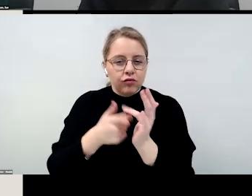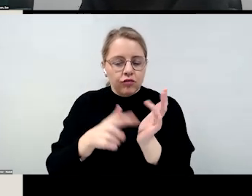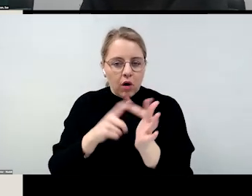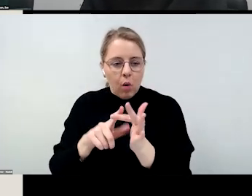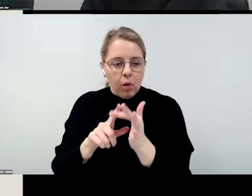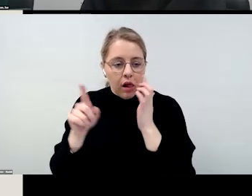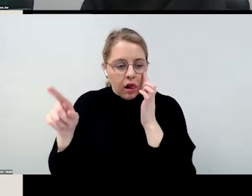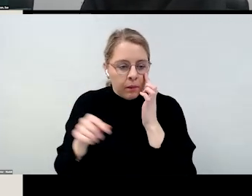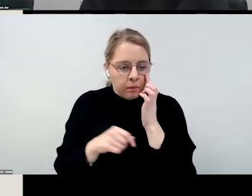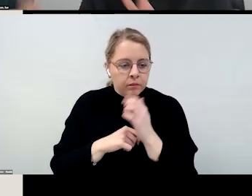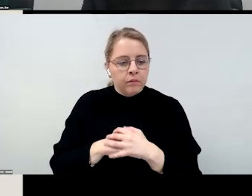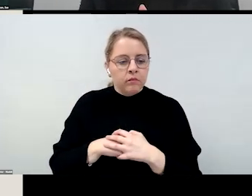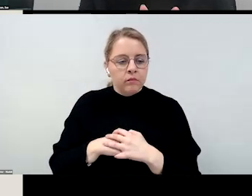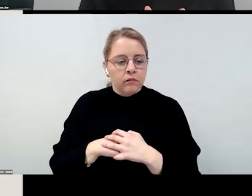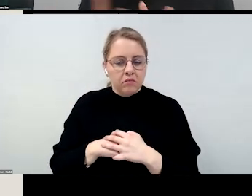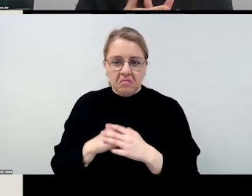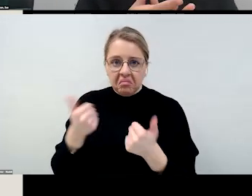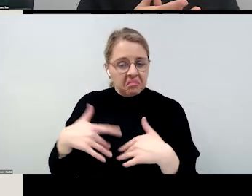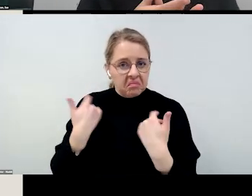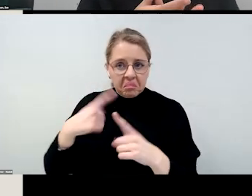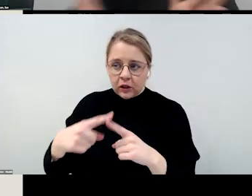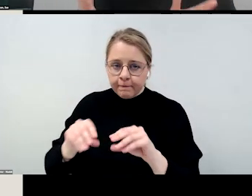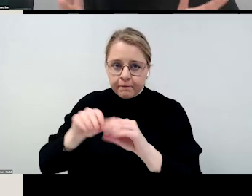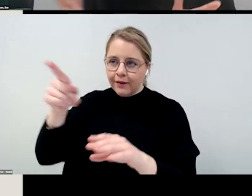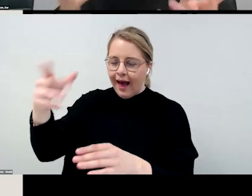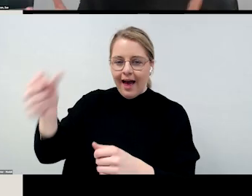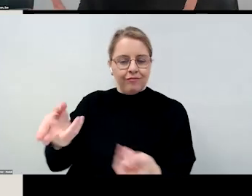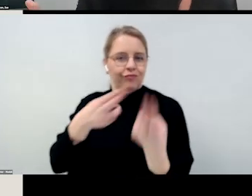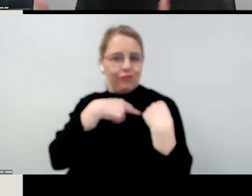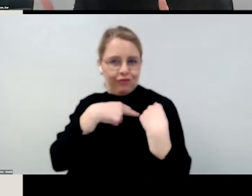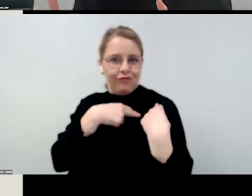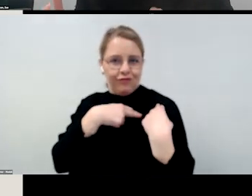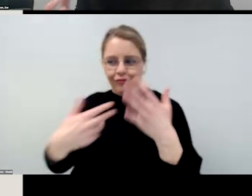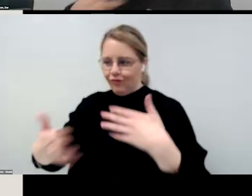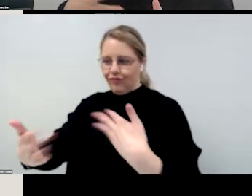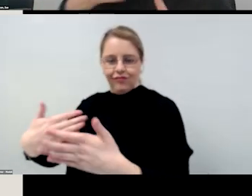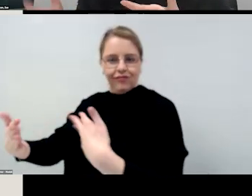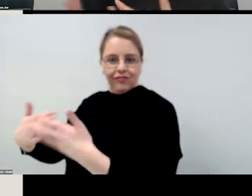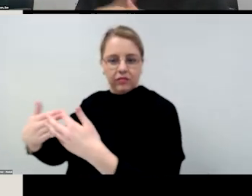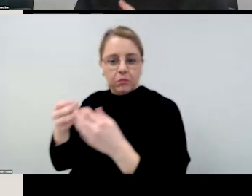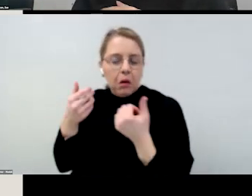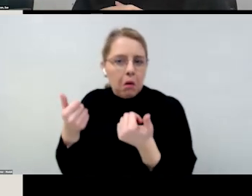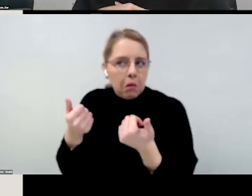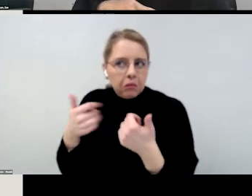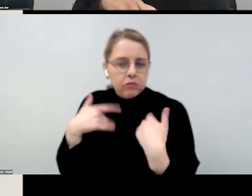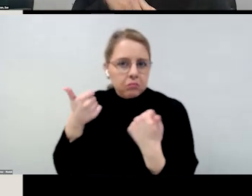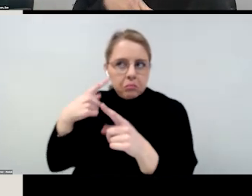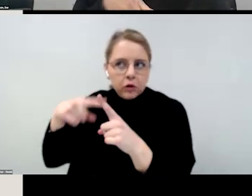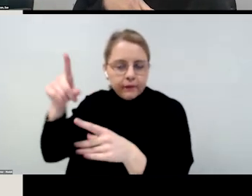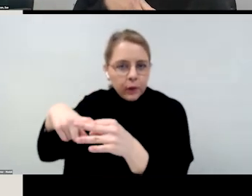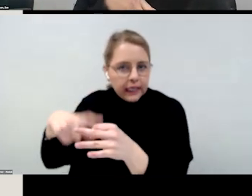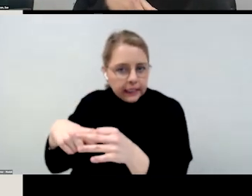preliminary evaluation from this rollout is very positive, which indicates that this is a really great resource to help people navigate